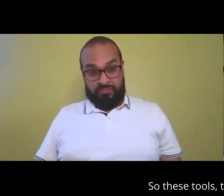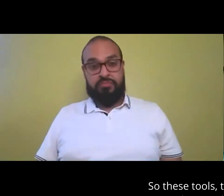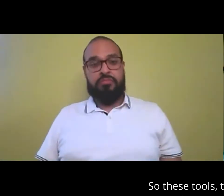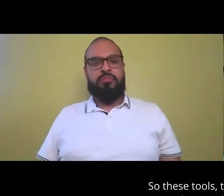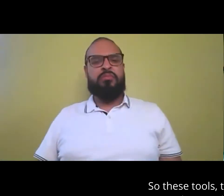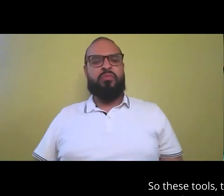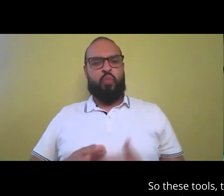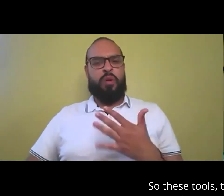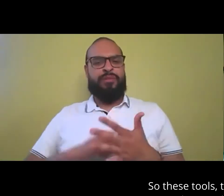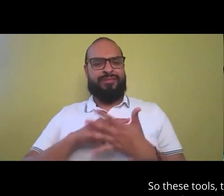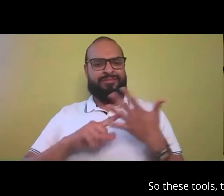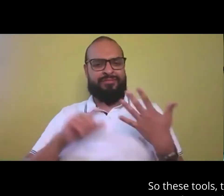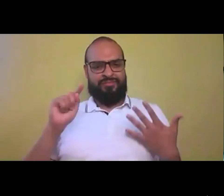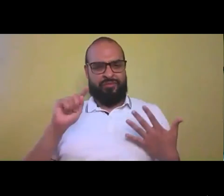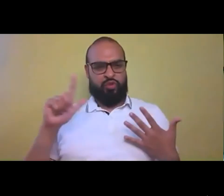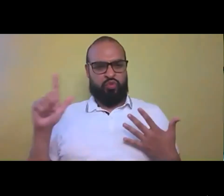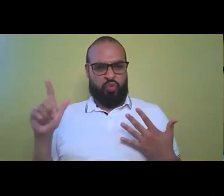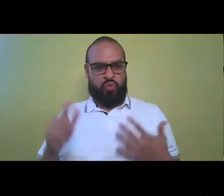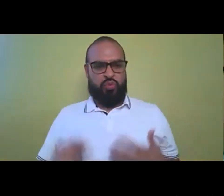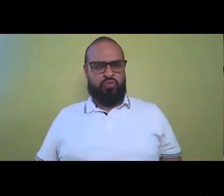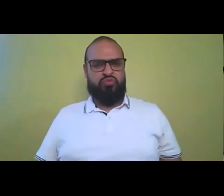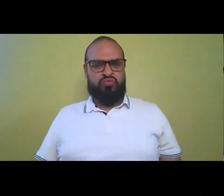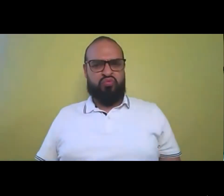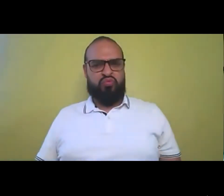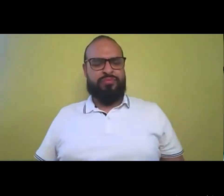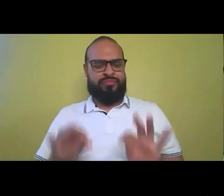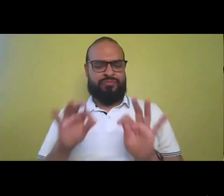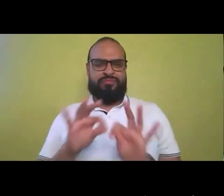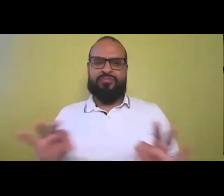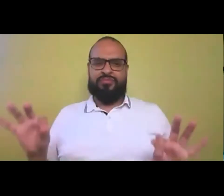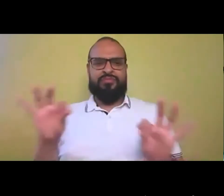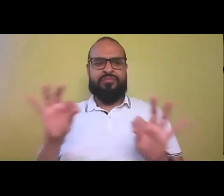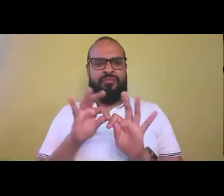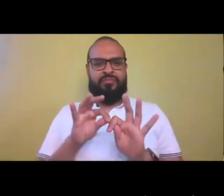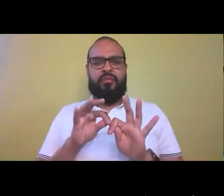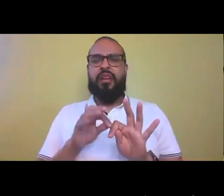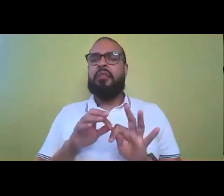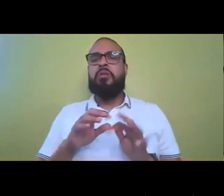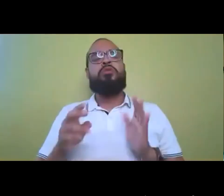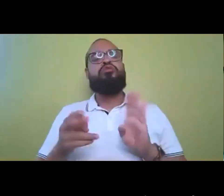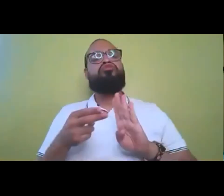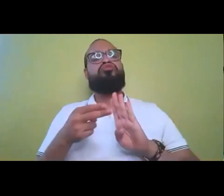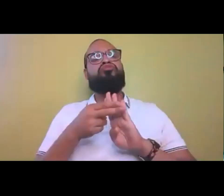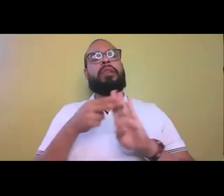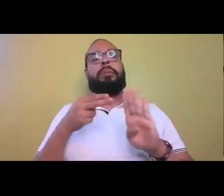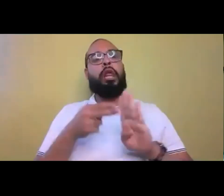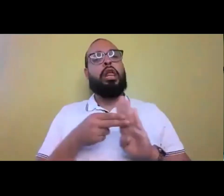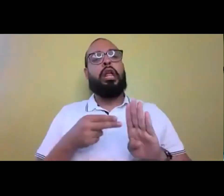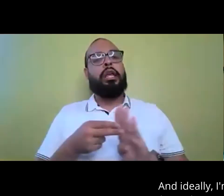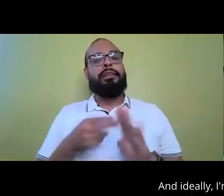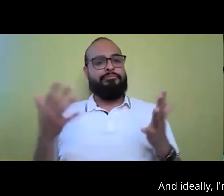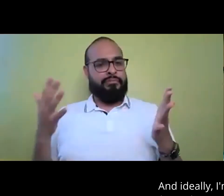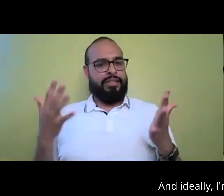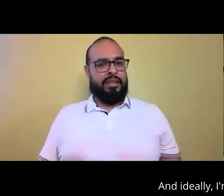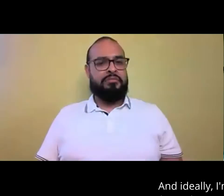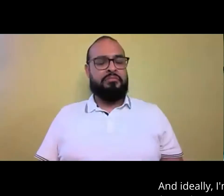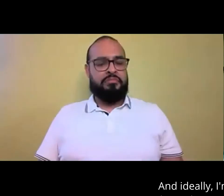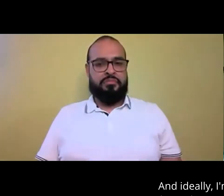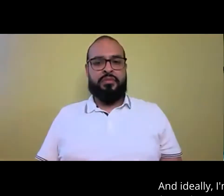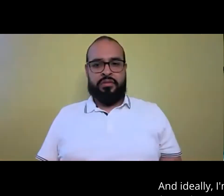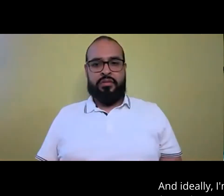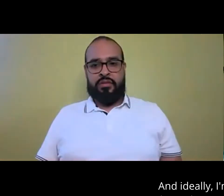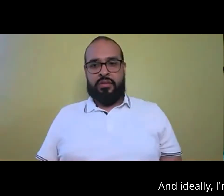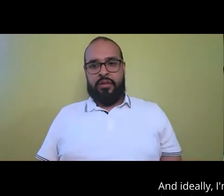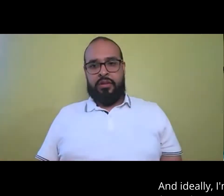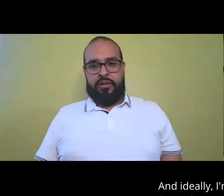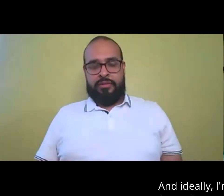regulatory tools we've had in place, we're just asking us to really put a language framework around them. And